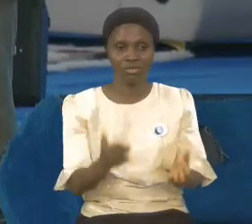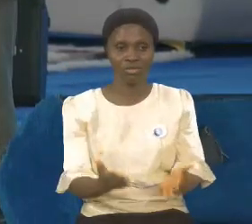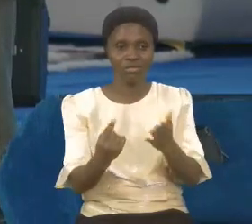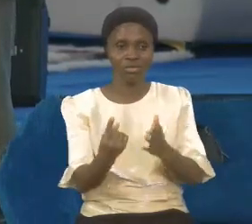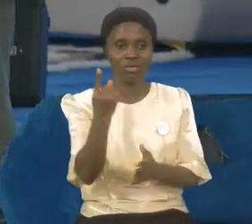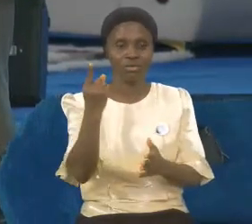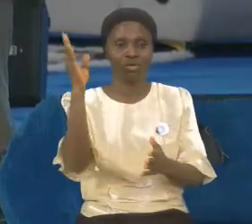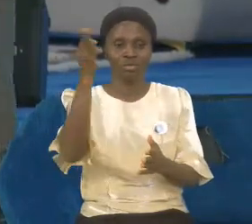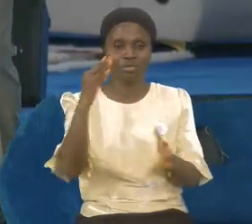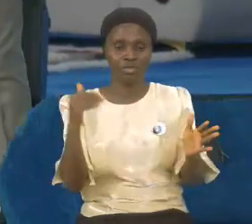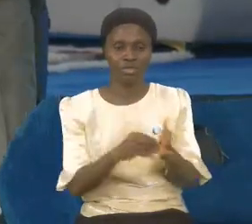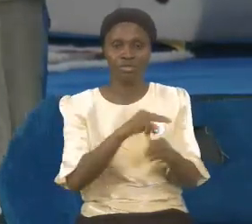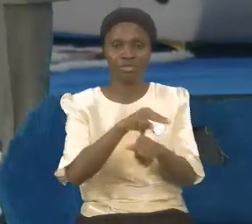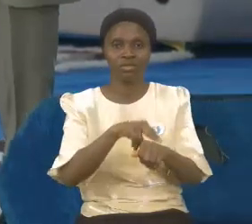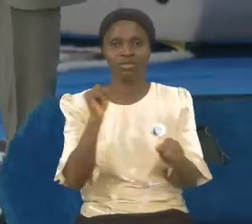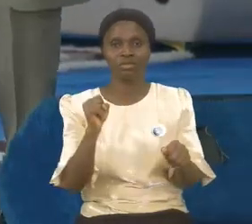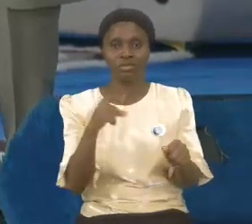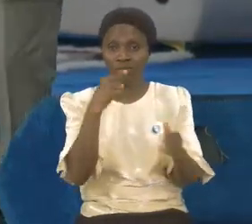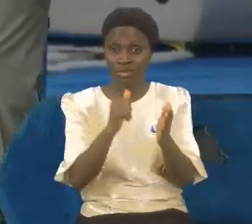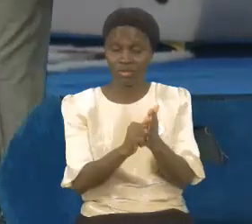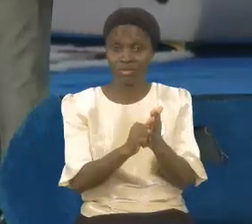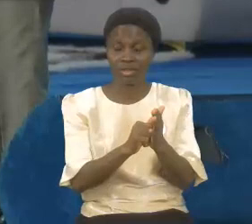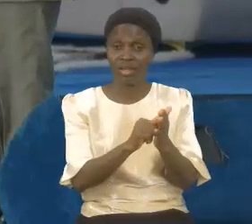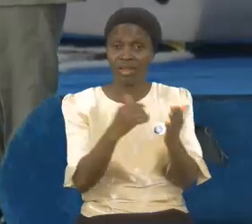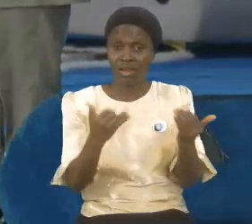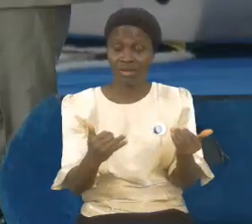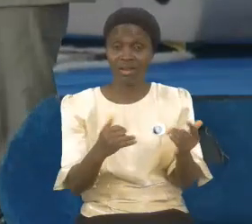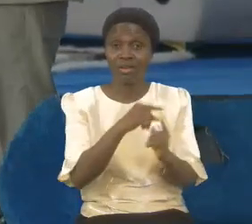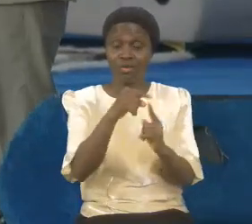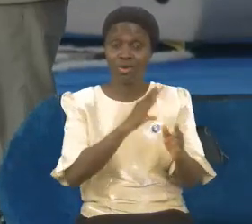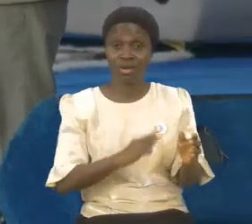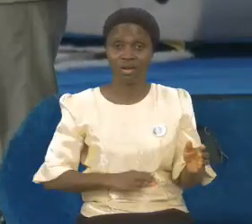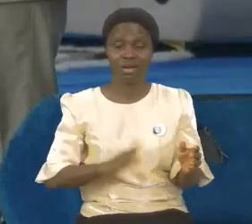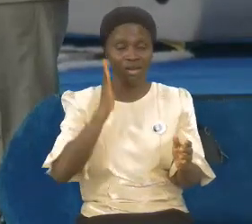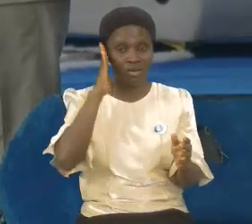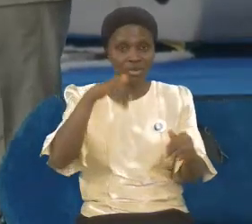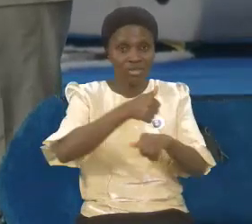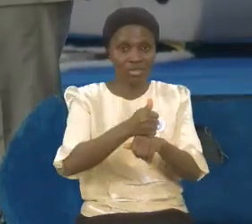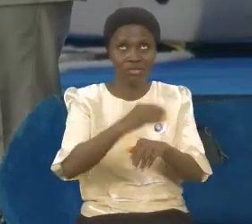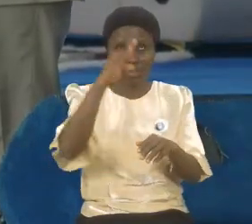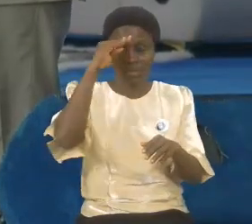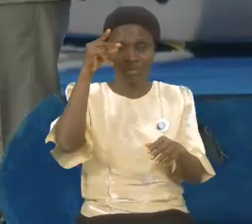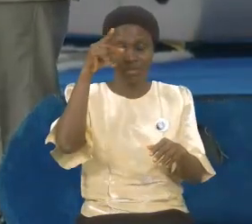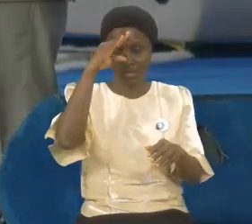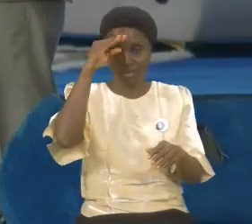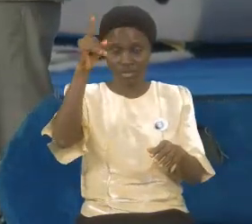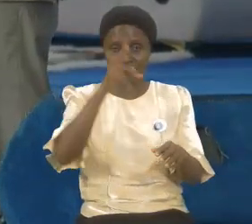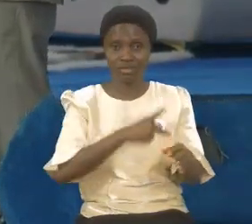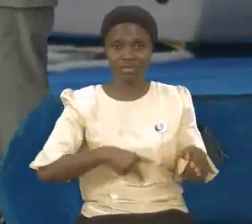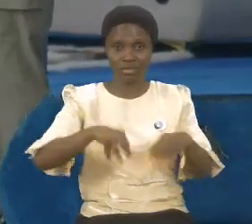the millennial kingdom, and there shall be no more war, and nations shall not learn